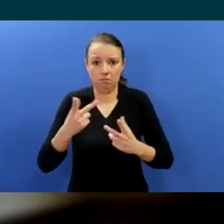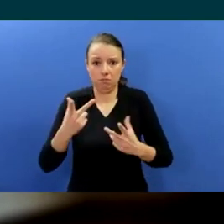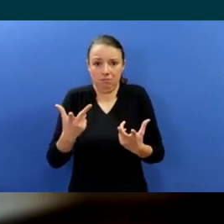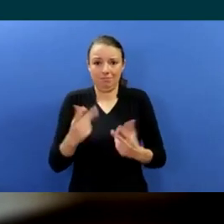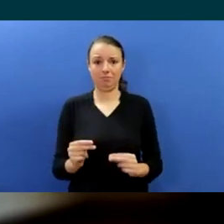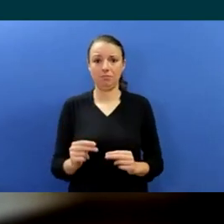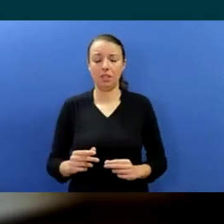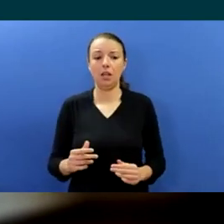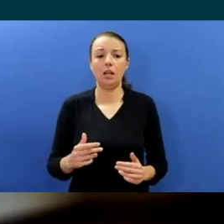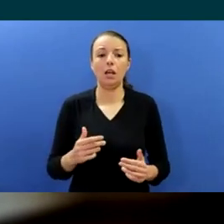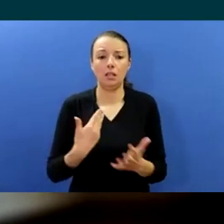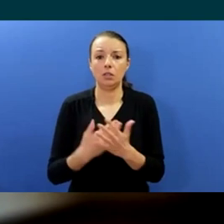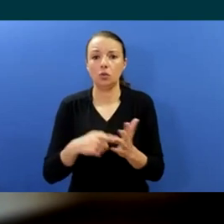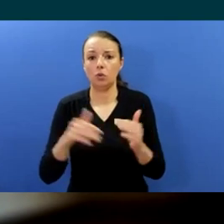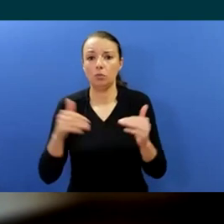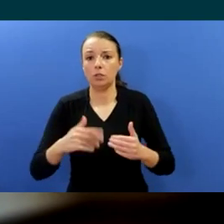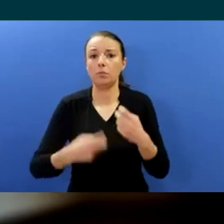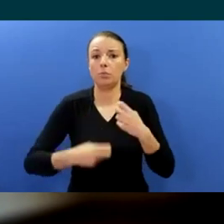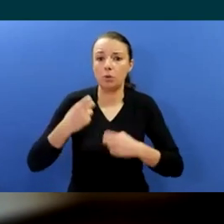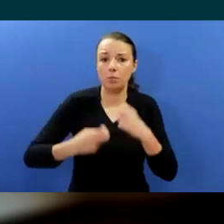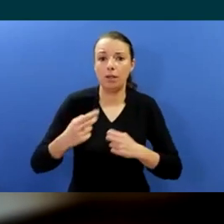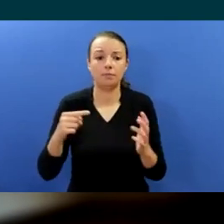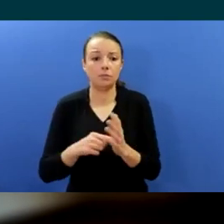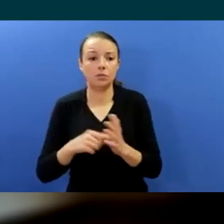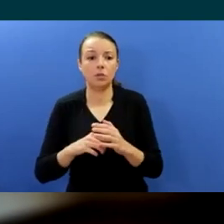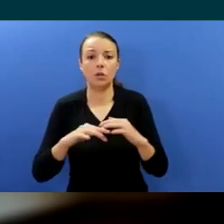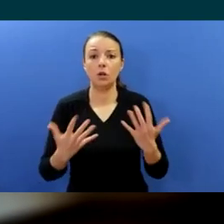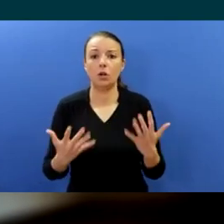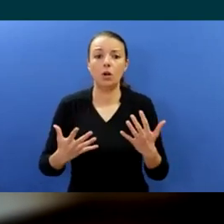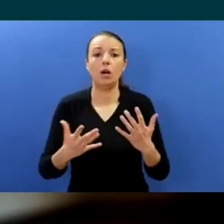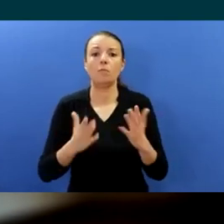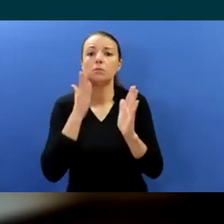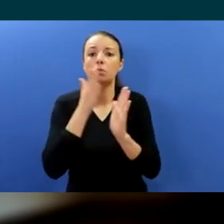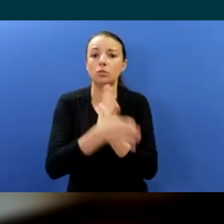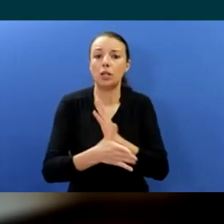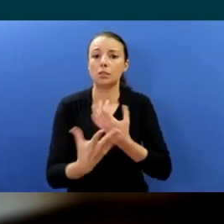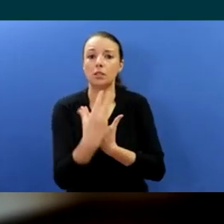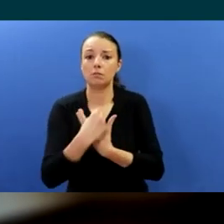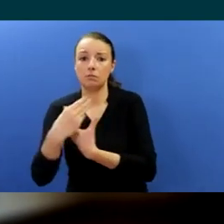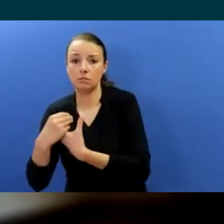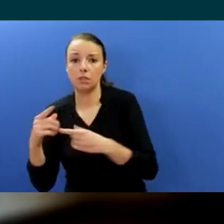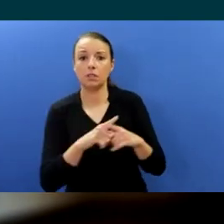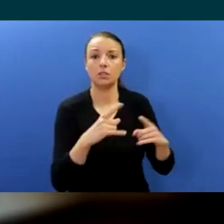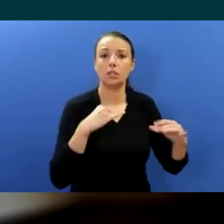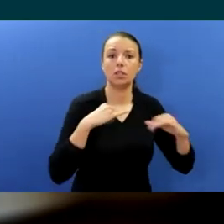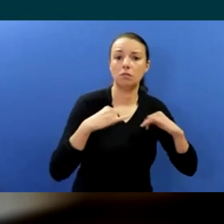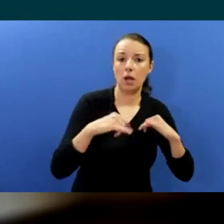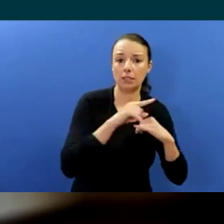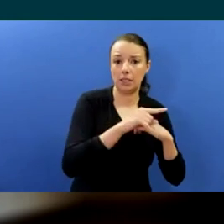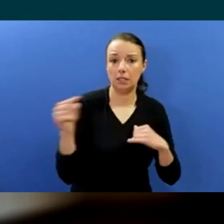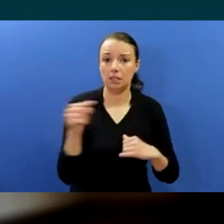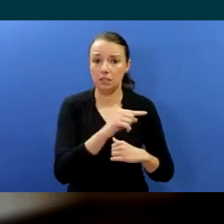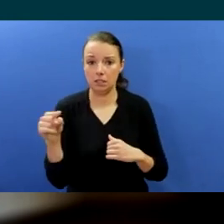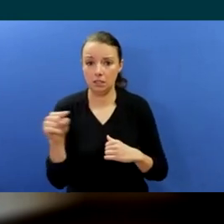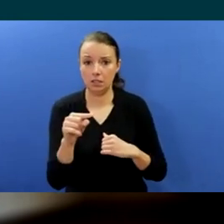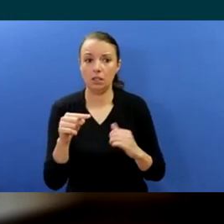within urban projects, because somehow, if you really want to do deep and let's say not true,